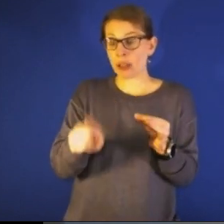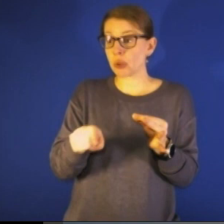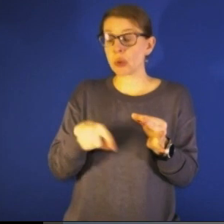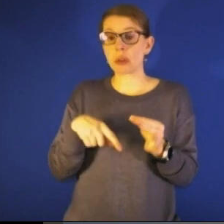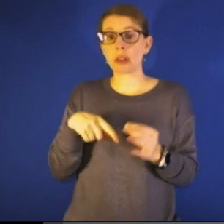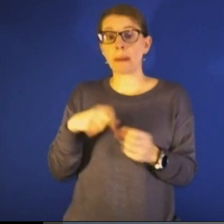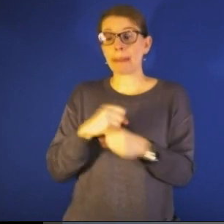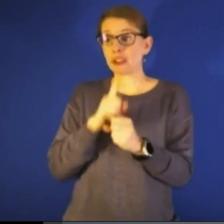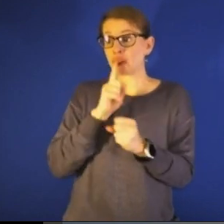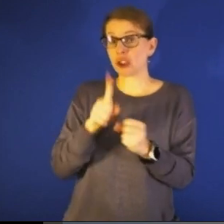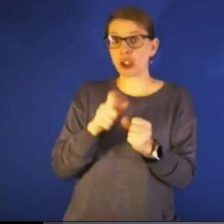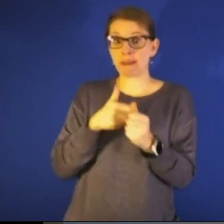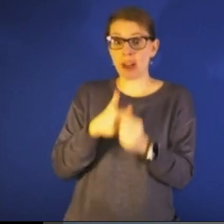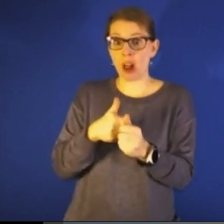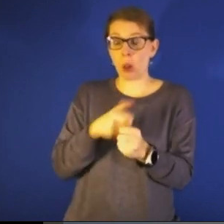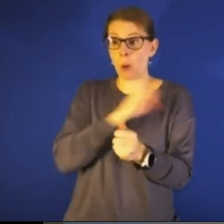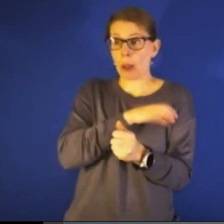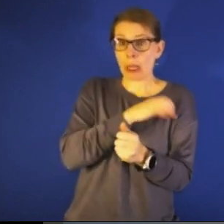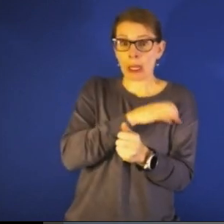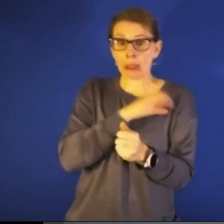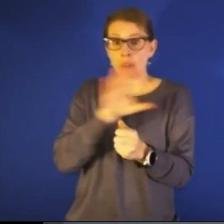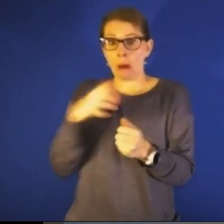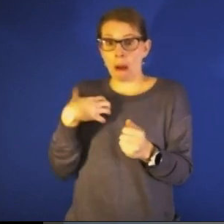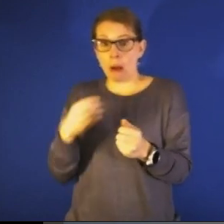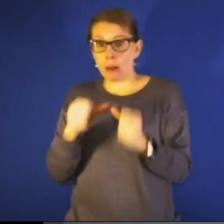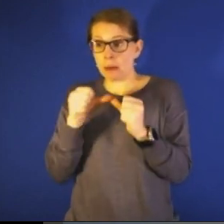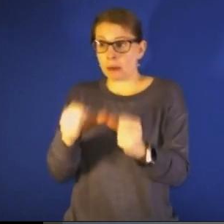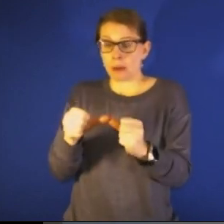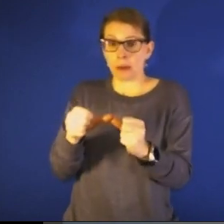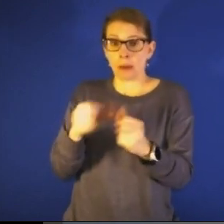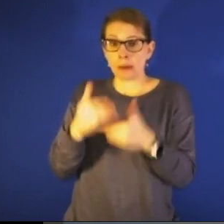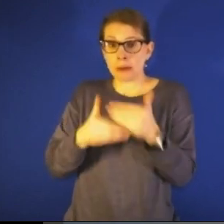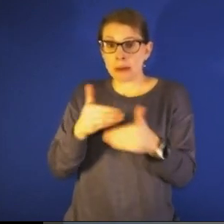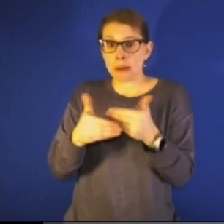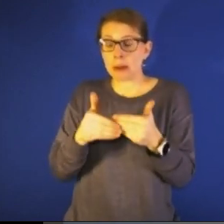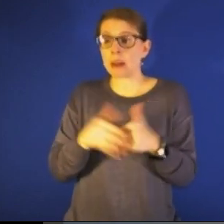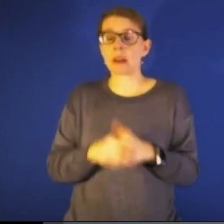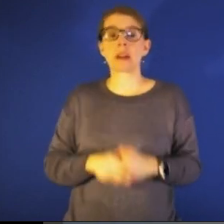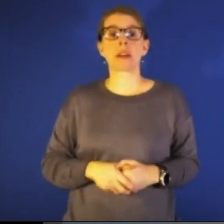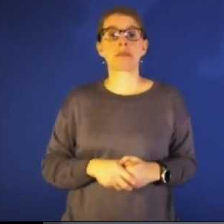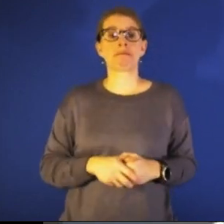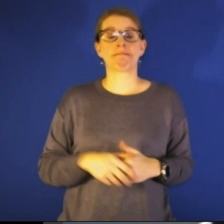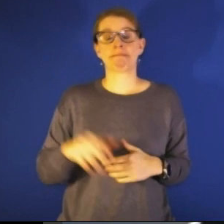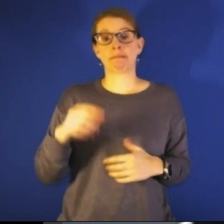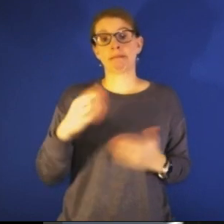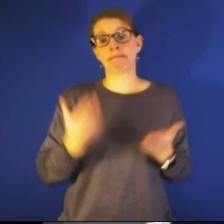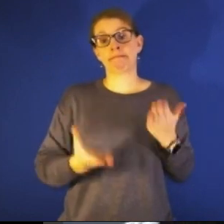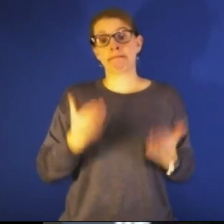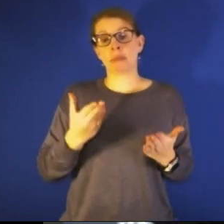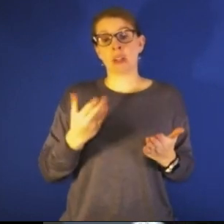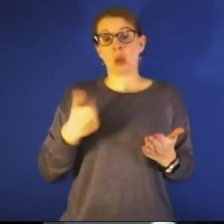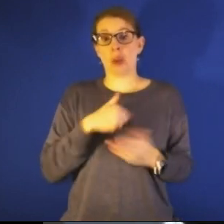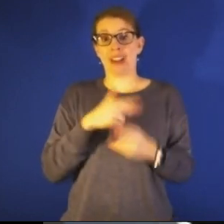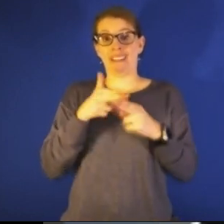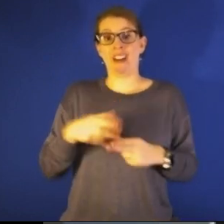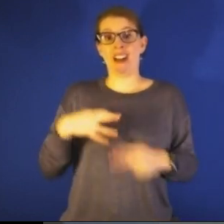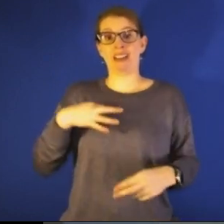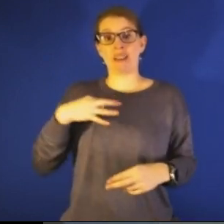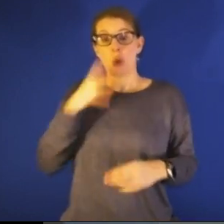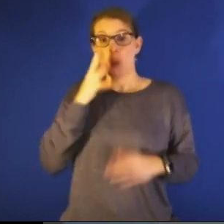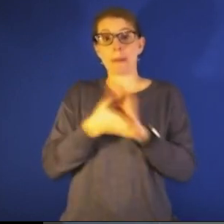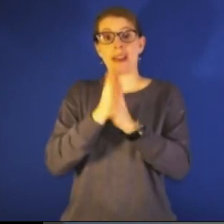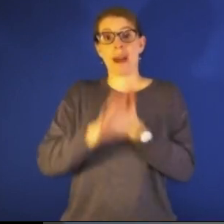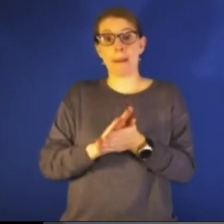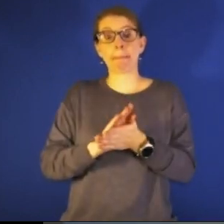them clinically very closely, because at some point in time, what we might deem elective is probably going to become